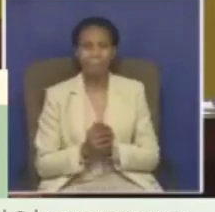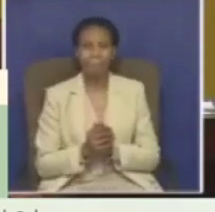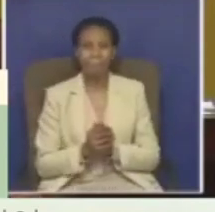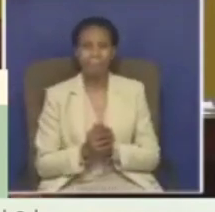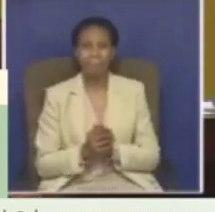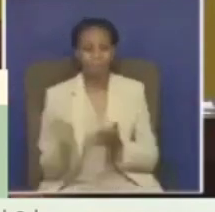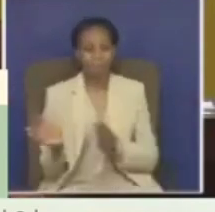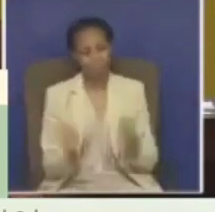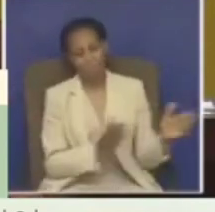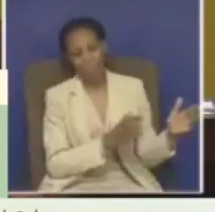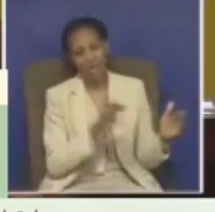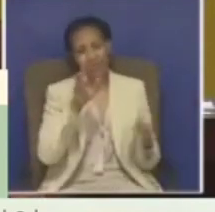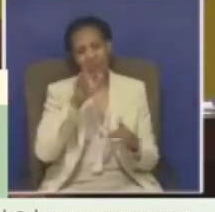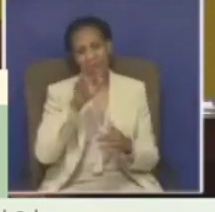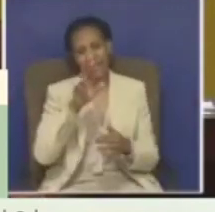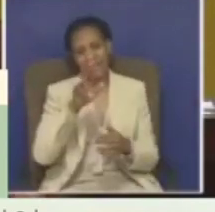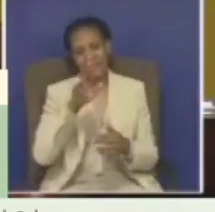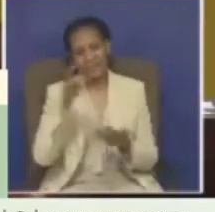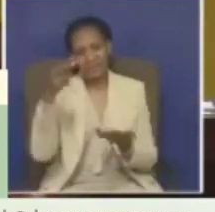Rise Mzansi.